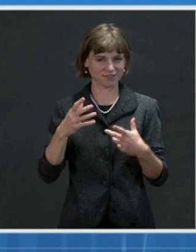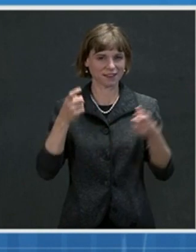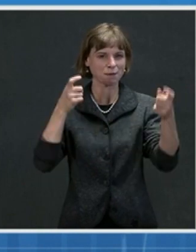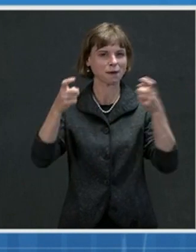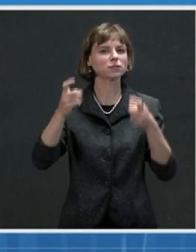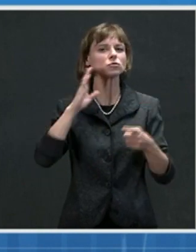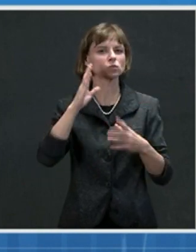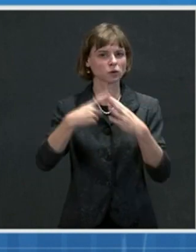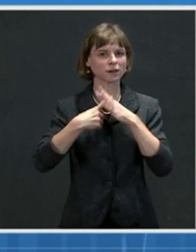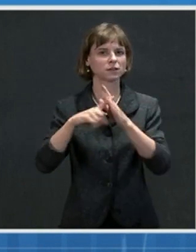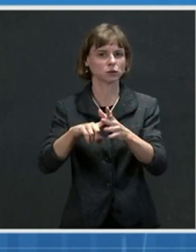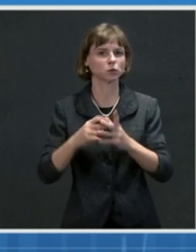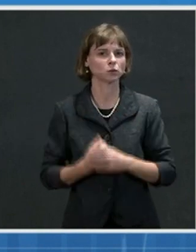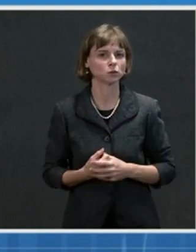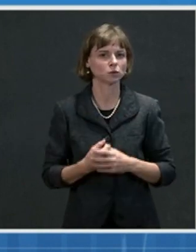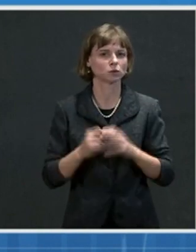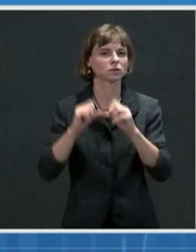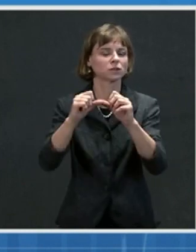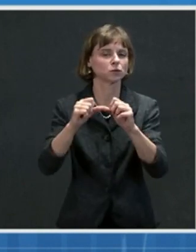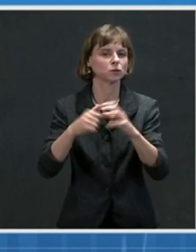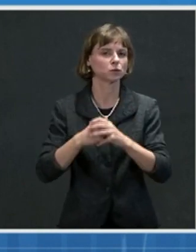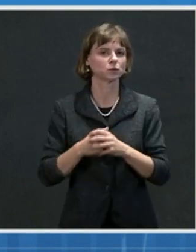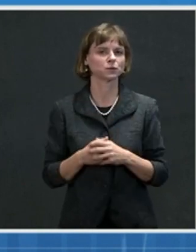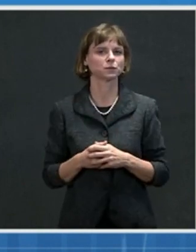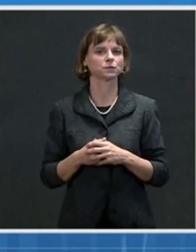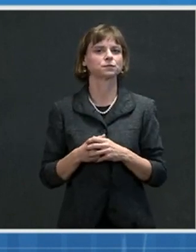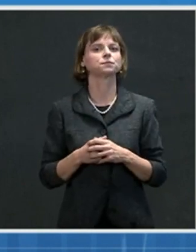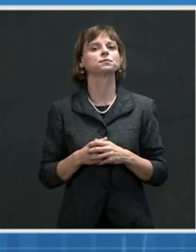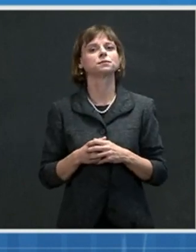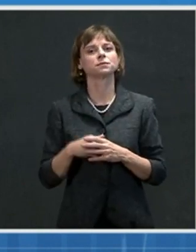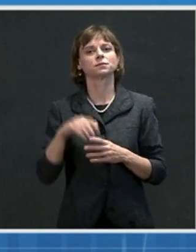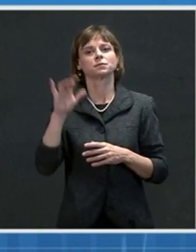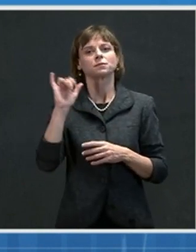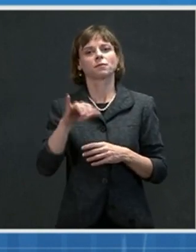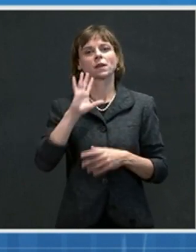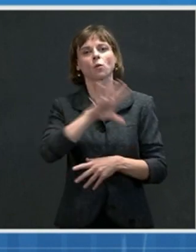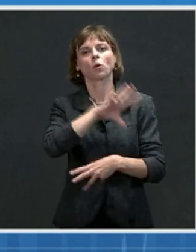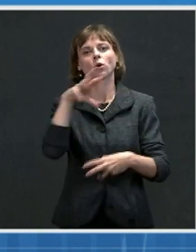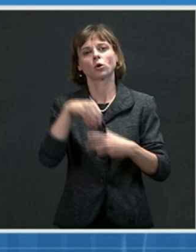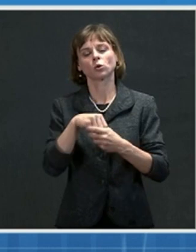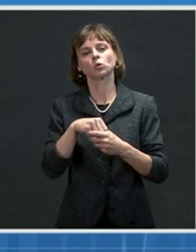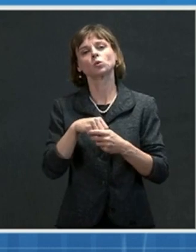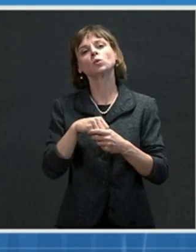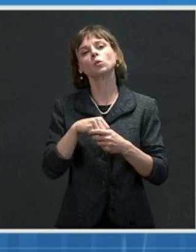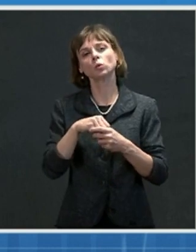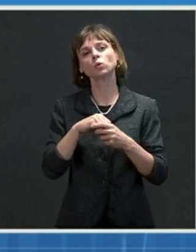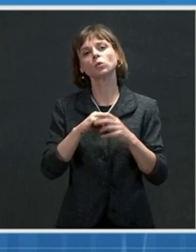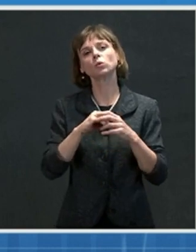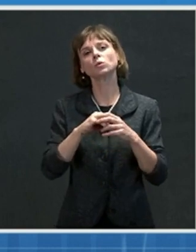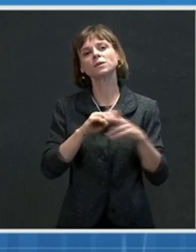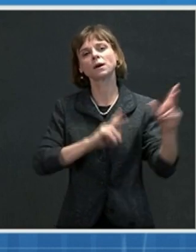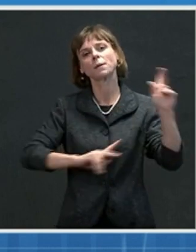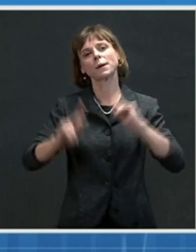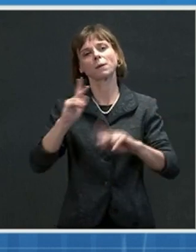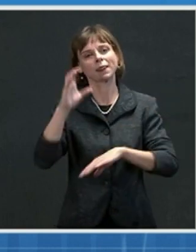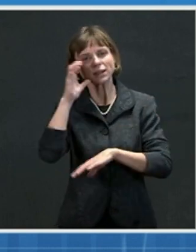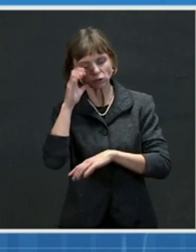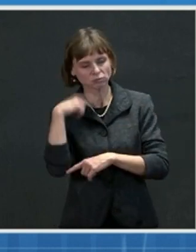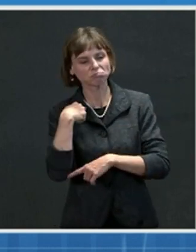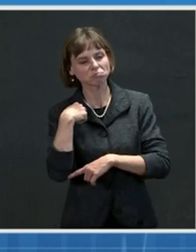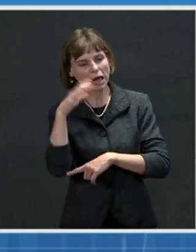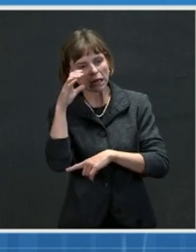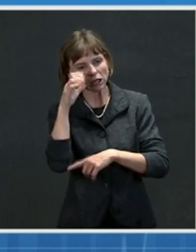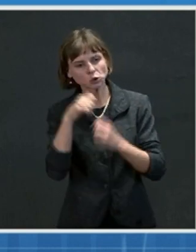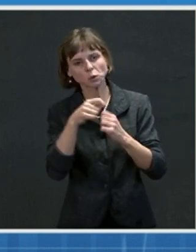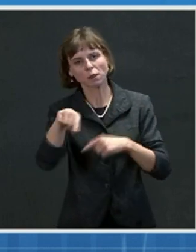course continue. And that will include the launch of a series of constituent listening sessions to engage with key communities